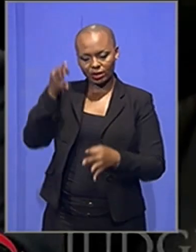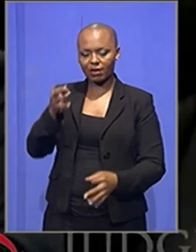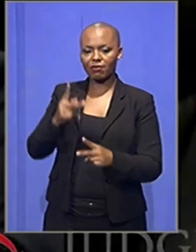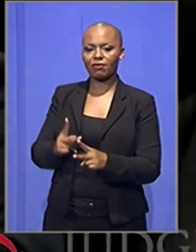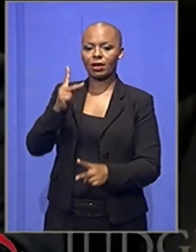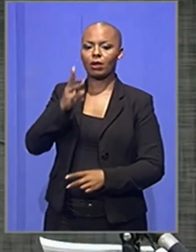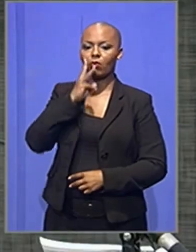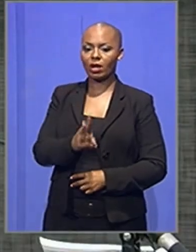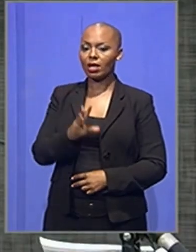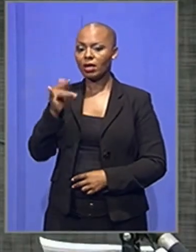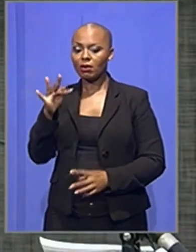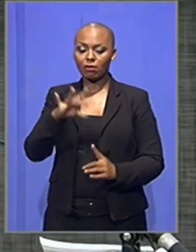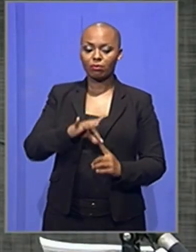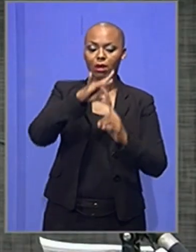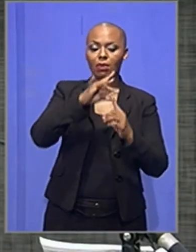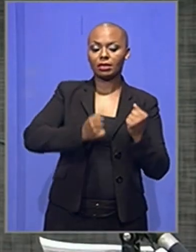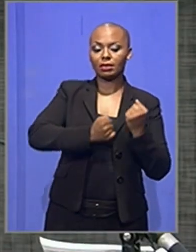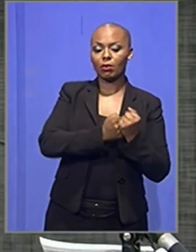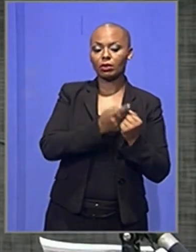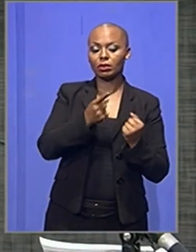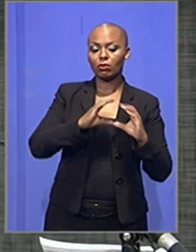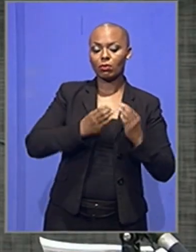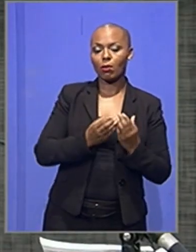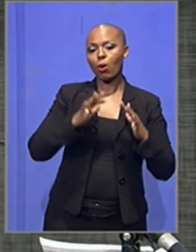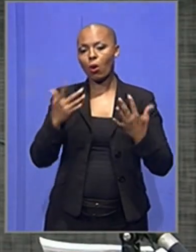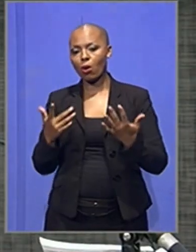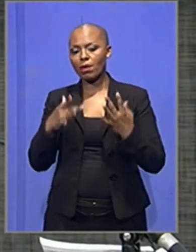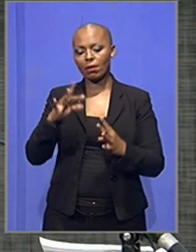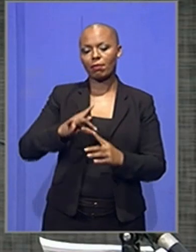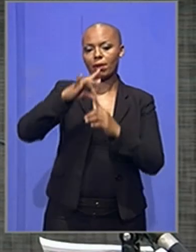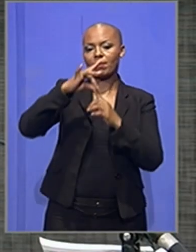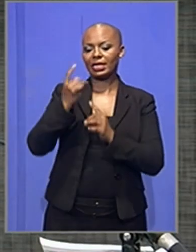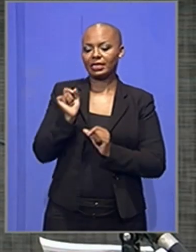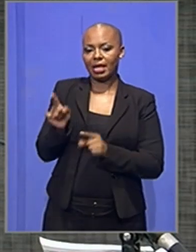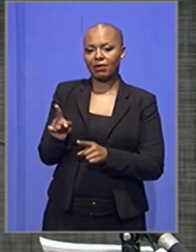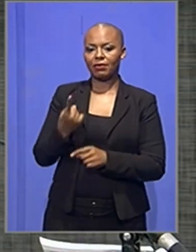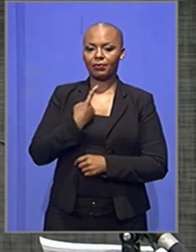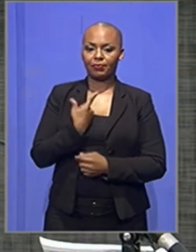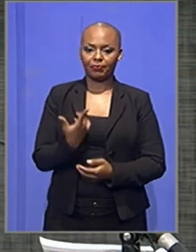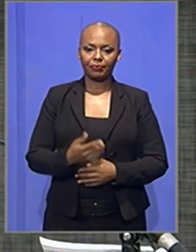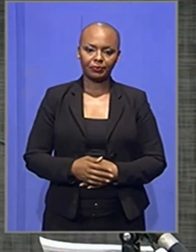tsa komishene kapa o thonyang kgetheng wa hae ho ba moahlodi e moholo wa naha.